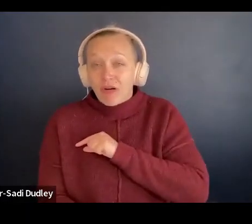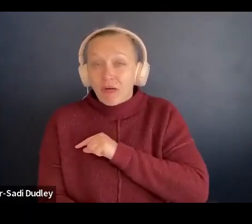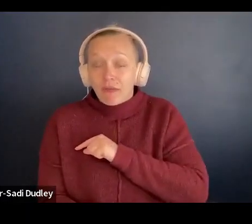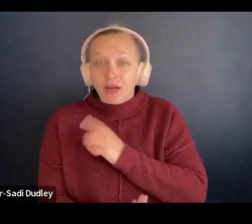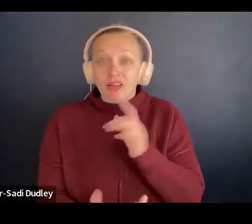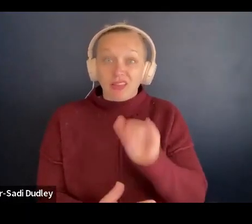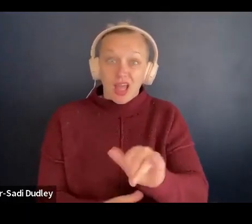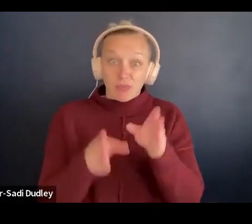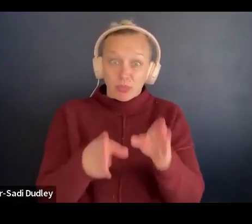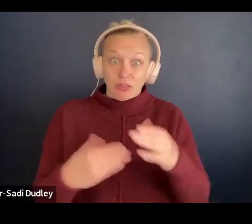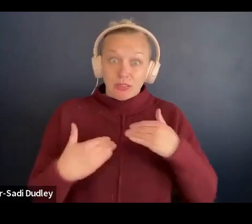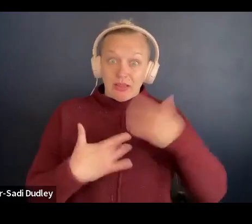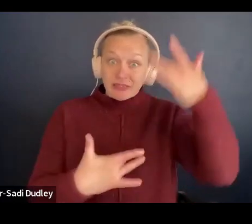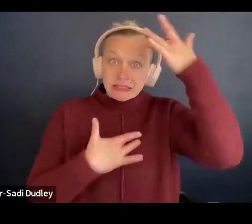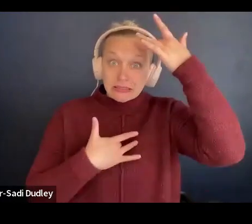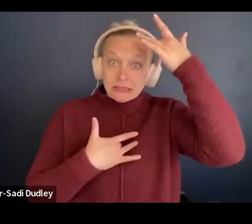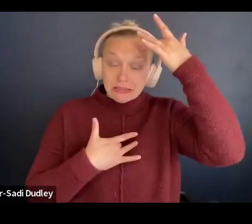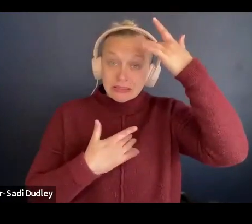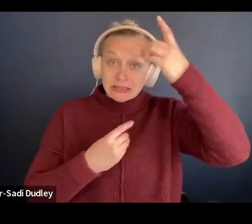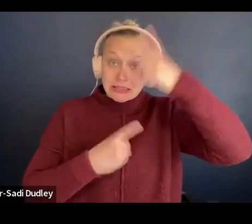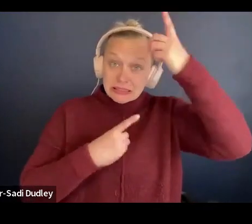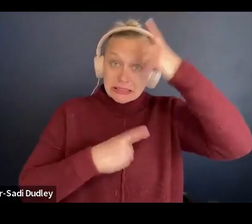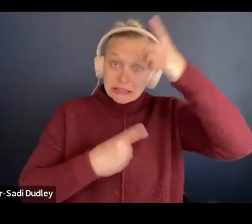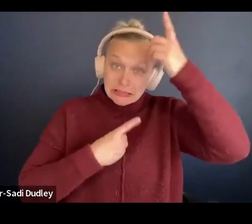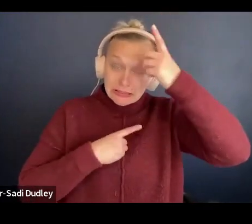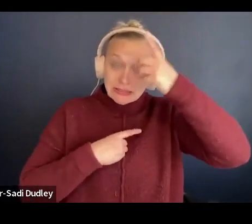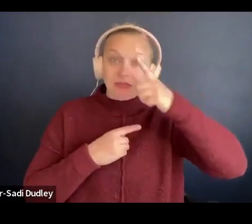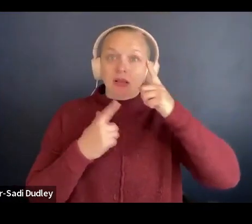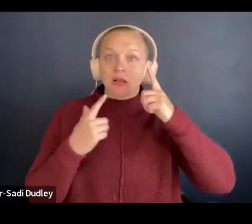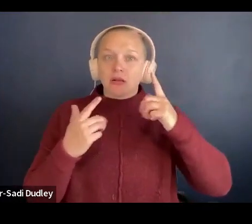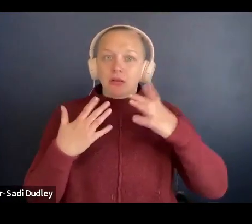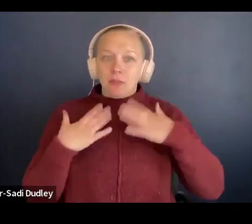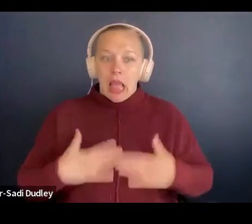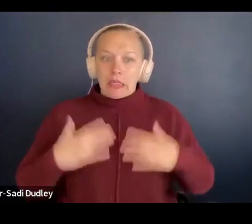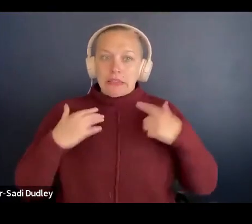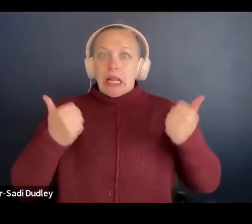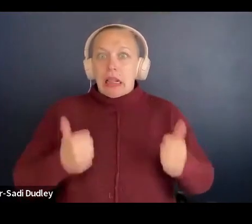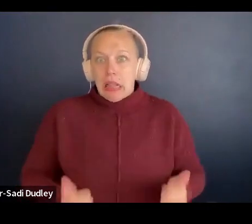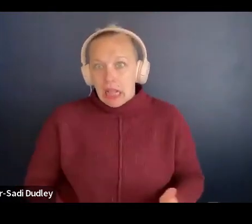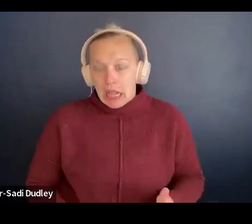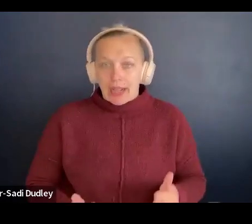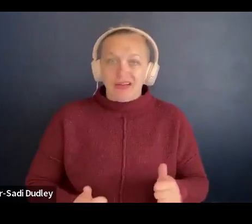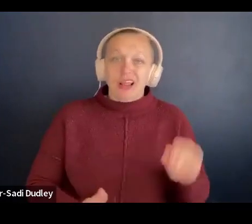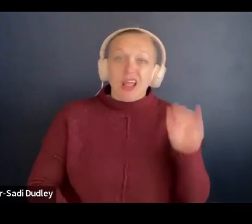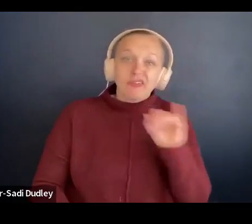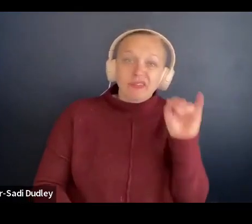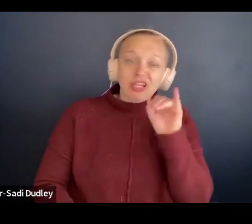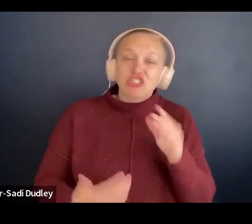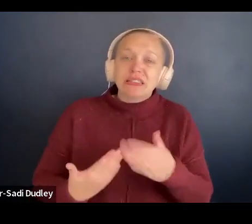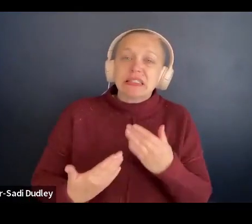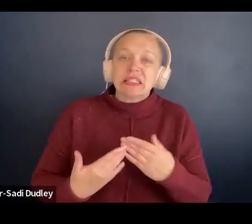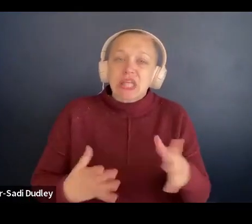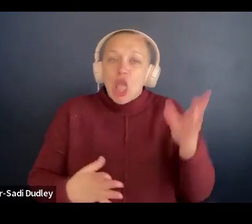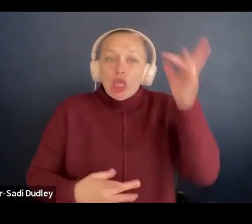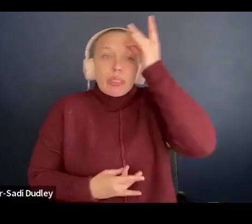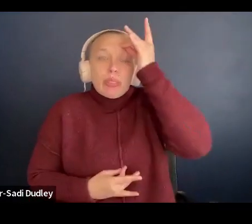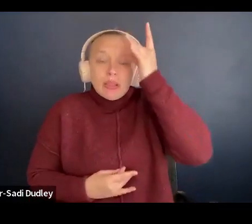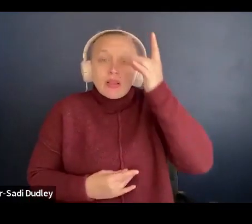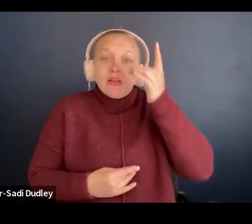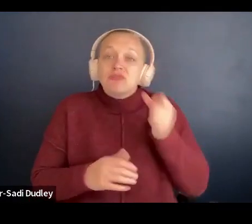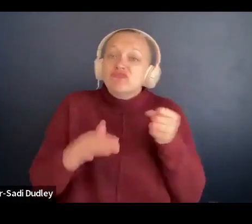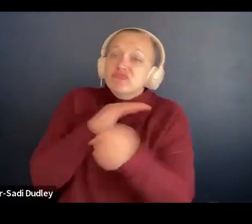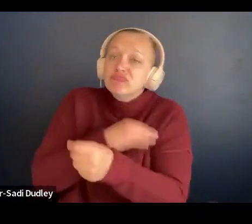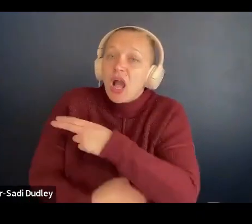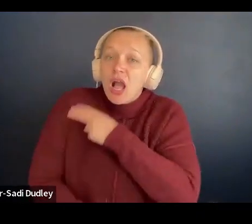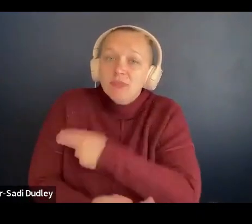a disease and they are declining, getting infections, being hospitalized over and over. It might be time for